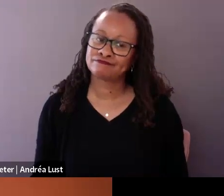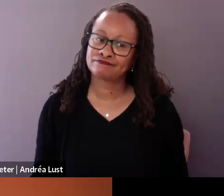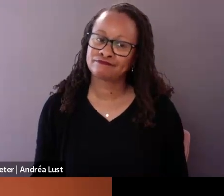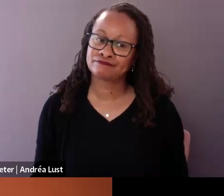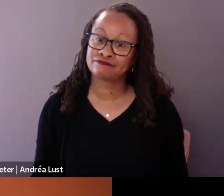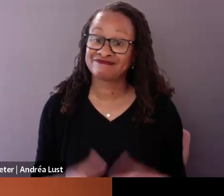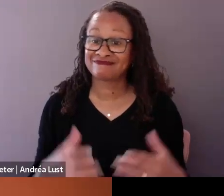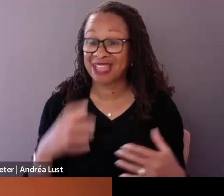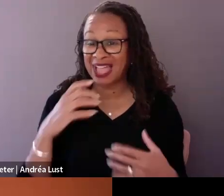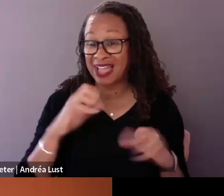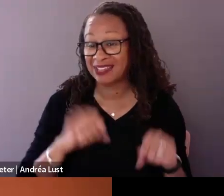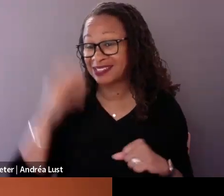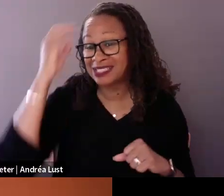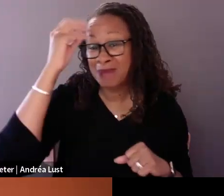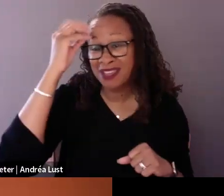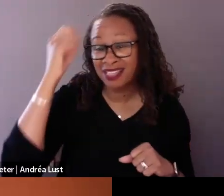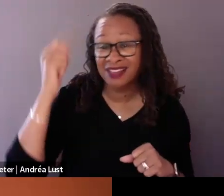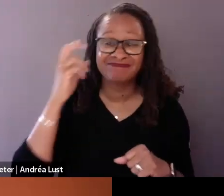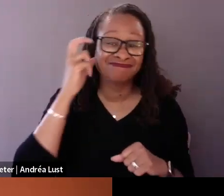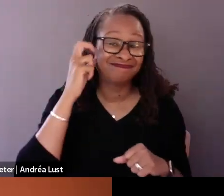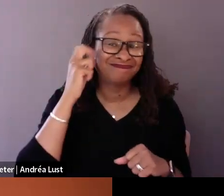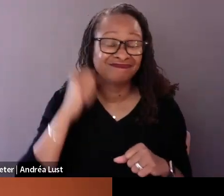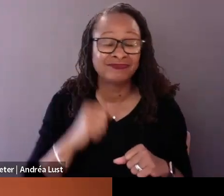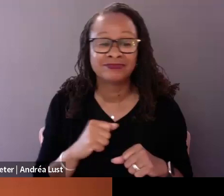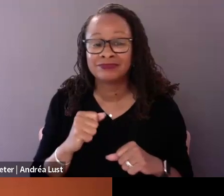I could speculate that this was